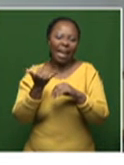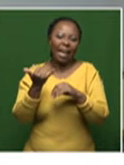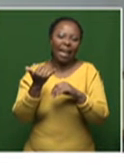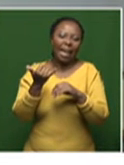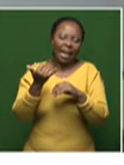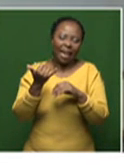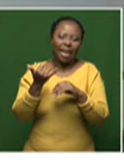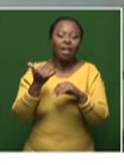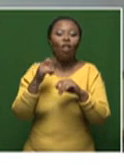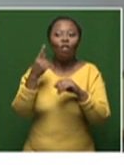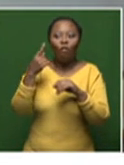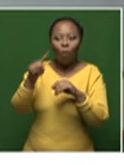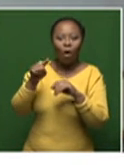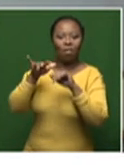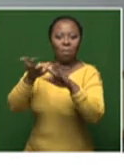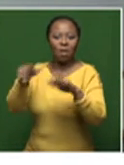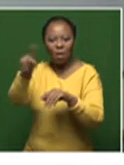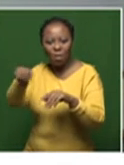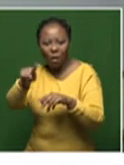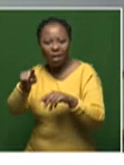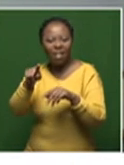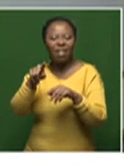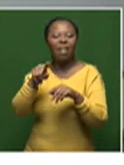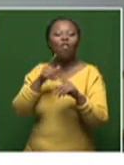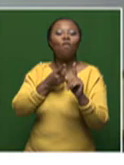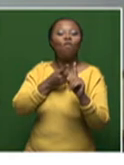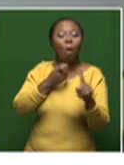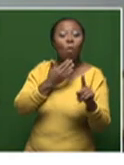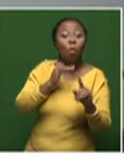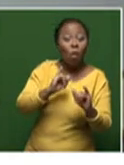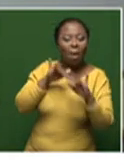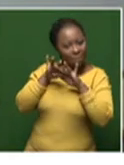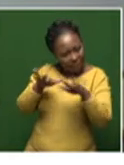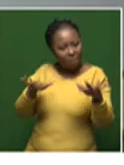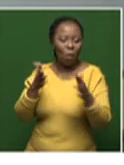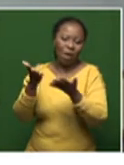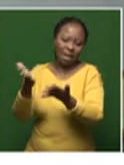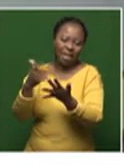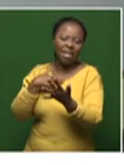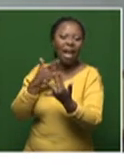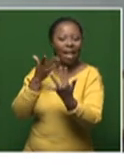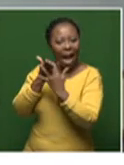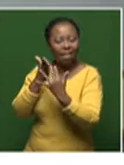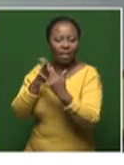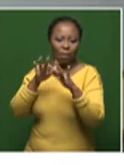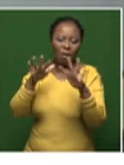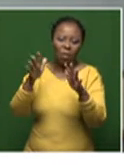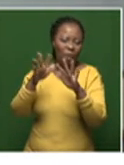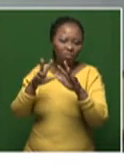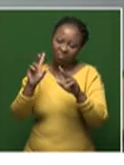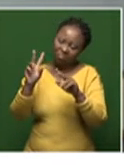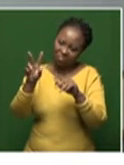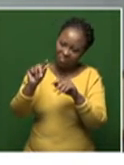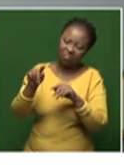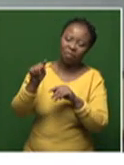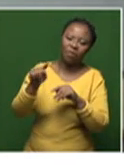the people for the people, and everyone that enabled it is from the spaces that I am trying to access. Yeah. And for me, that in itself is a